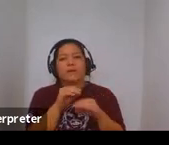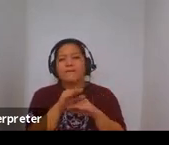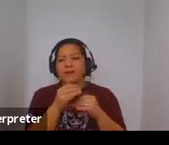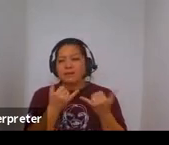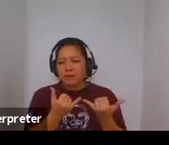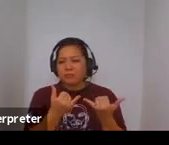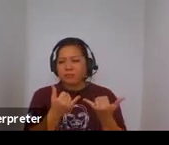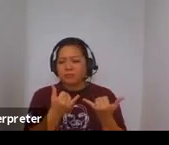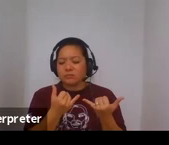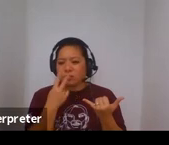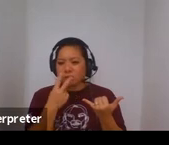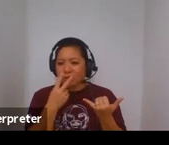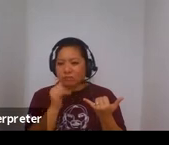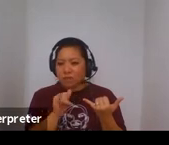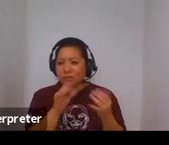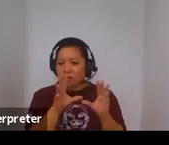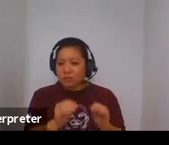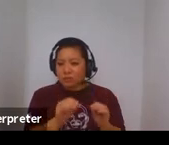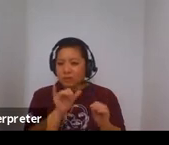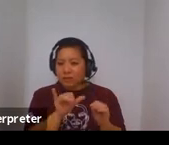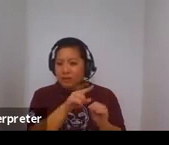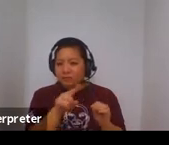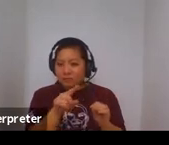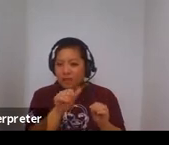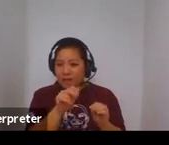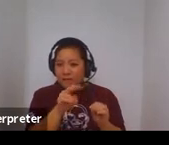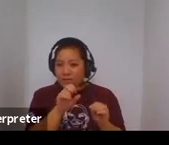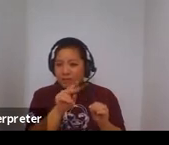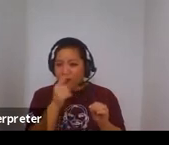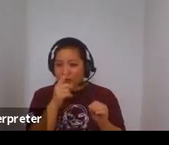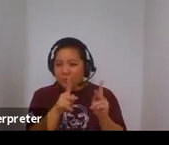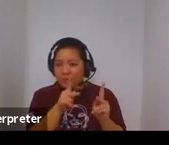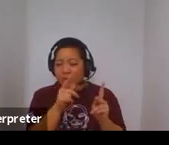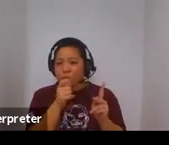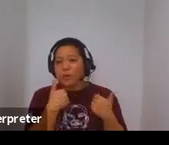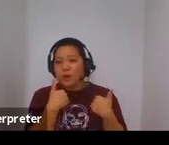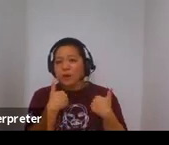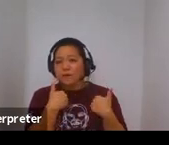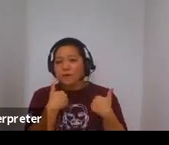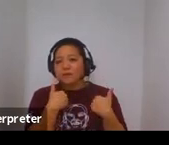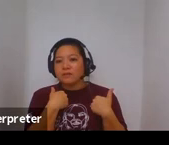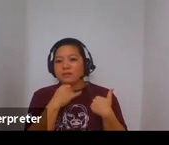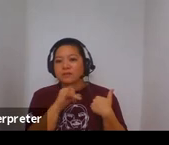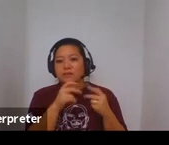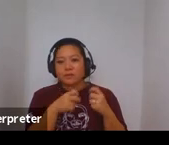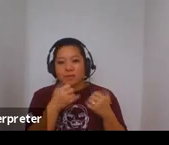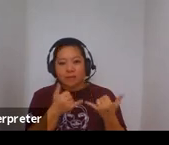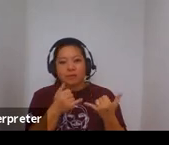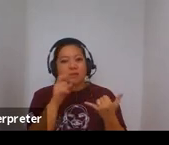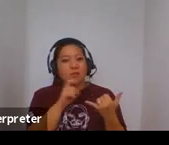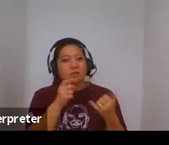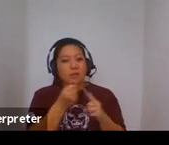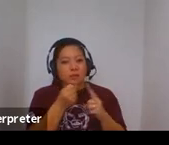is we shut down that avenue for people that were having these issues. And we know that child sexual